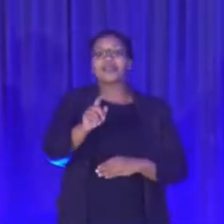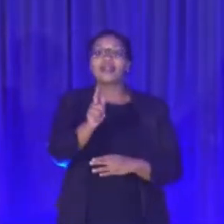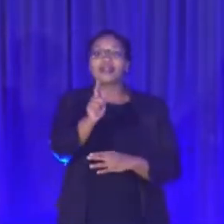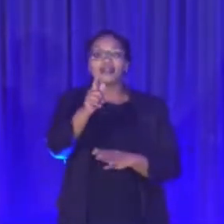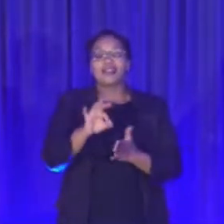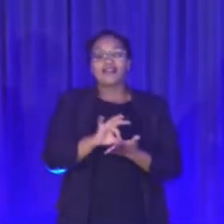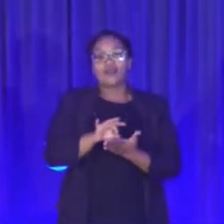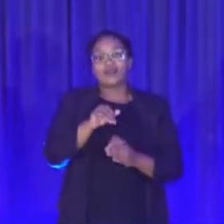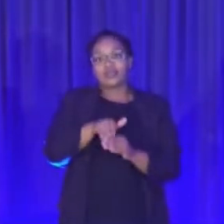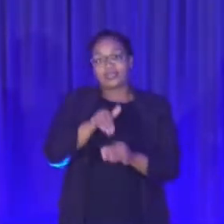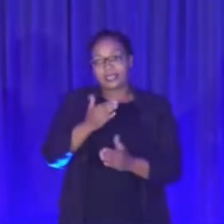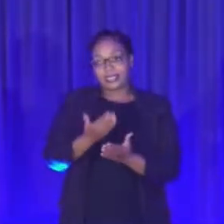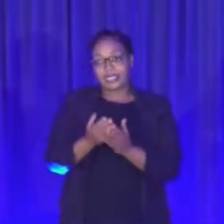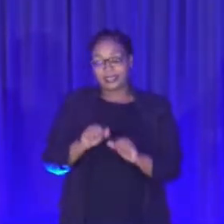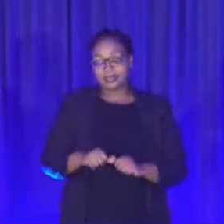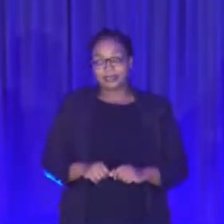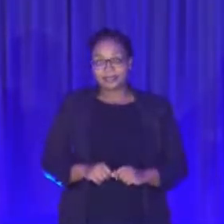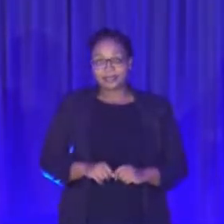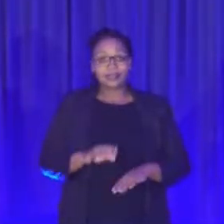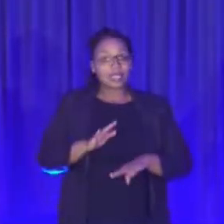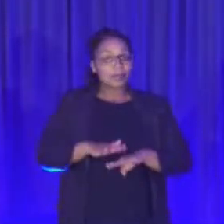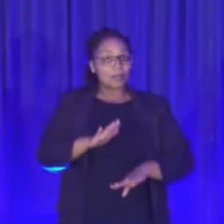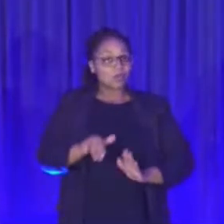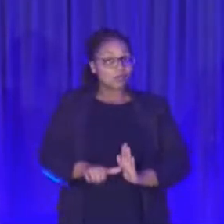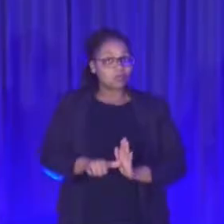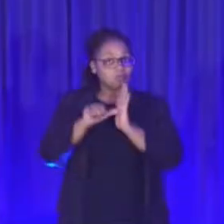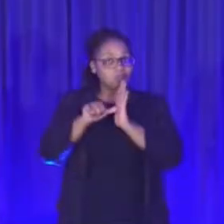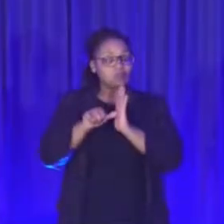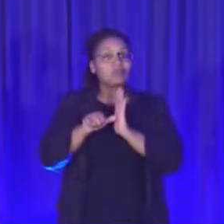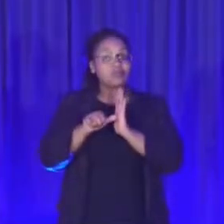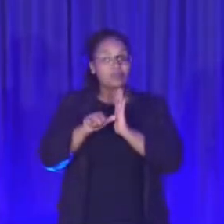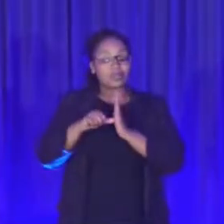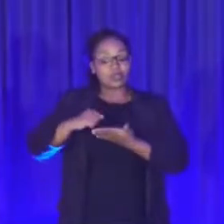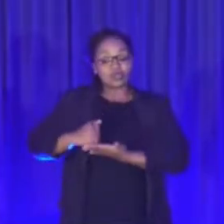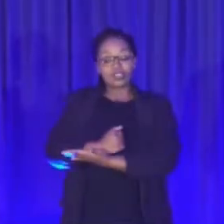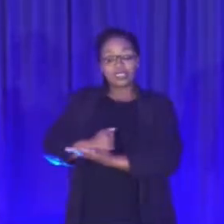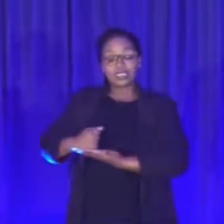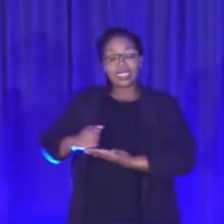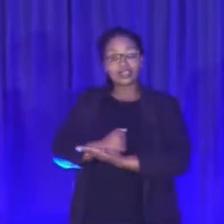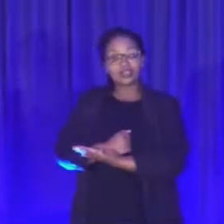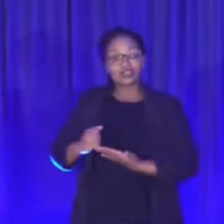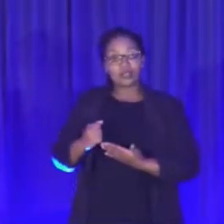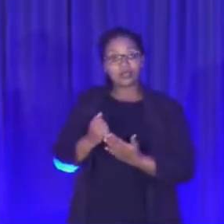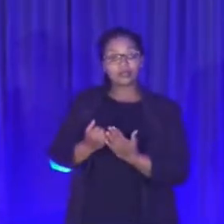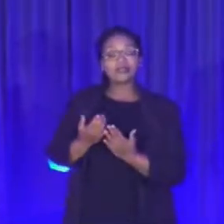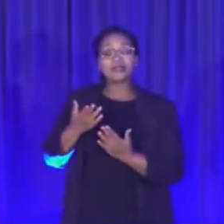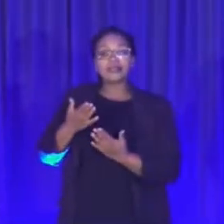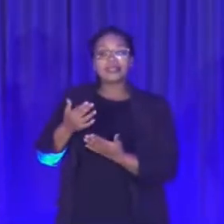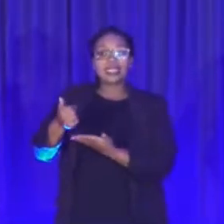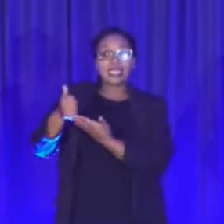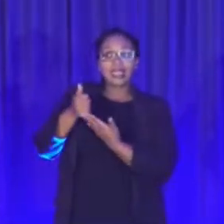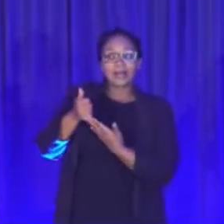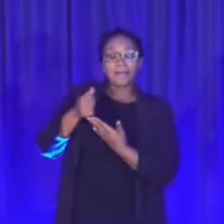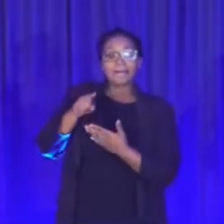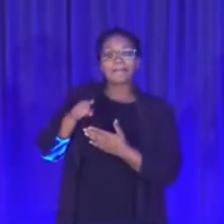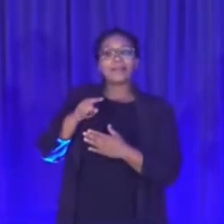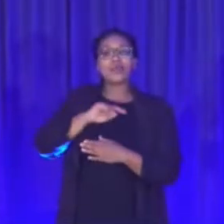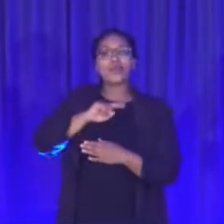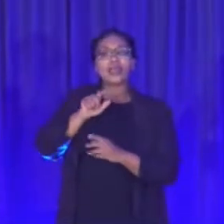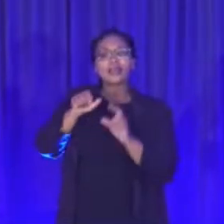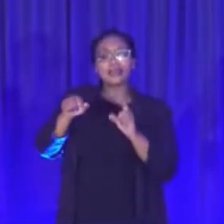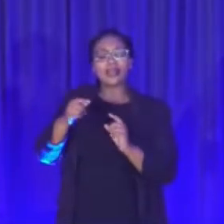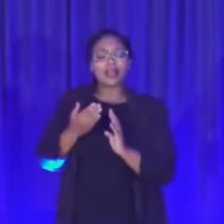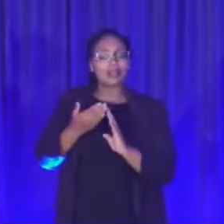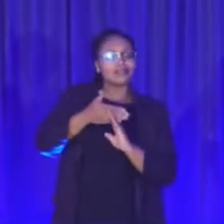Importantly, registration stations equalize access to the electoral process, as